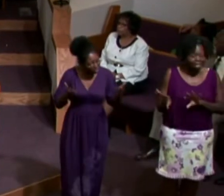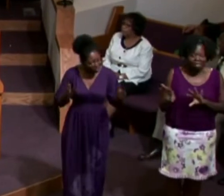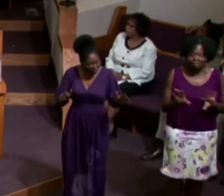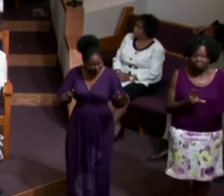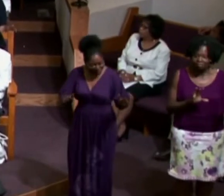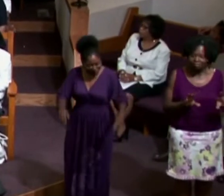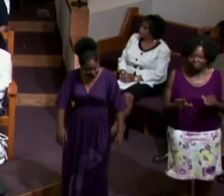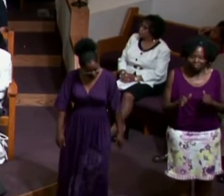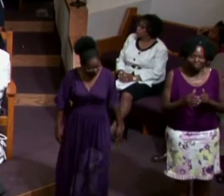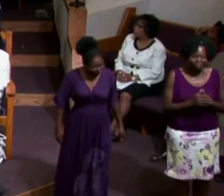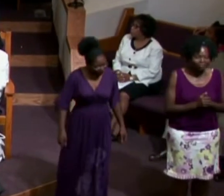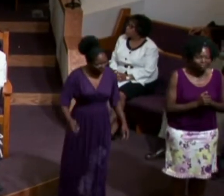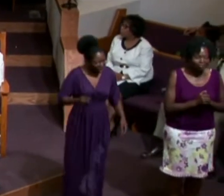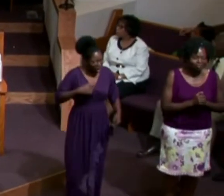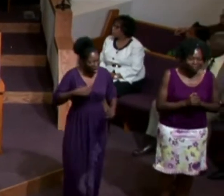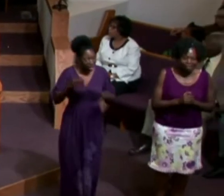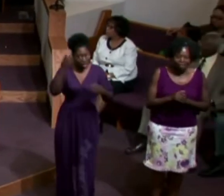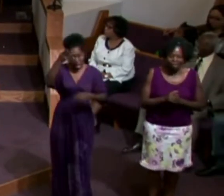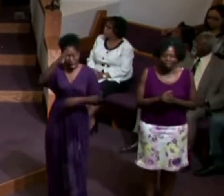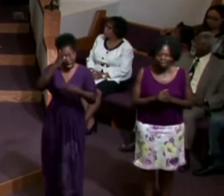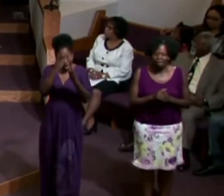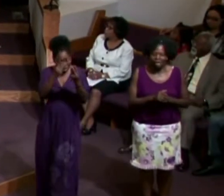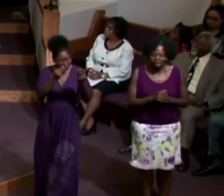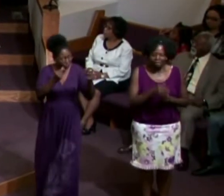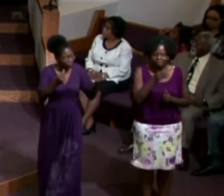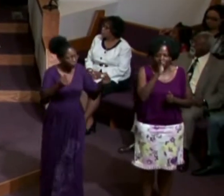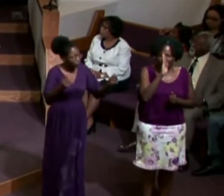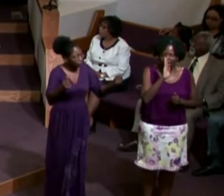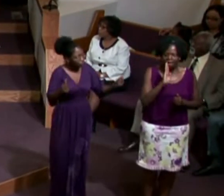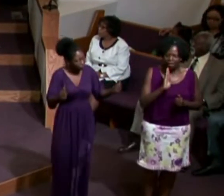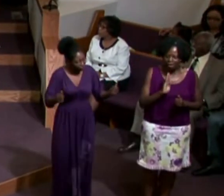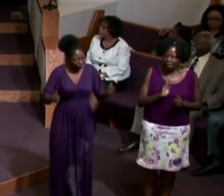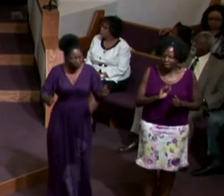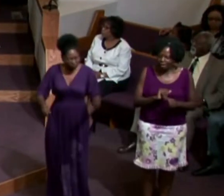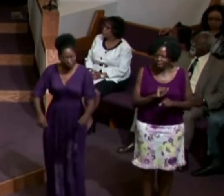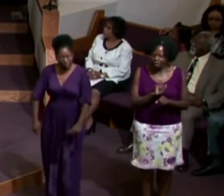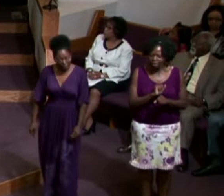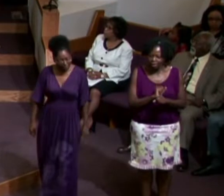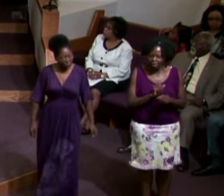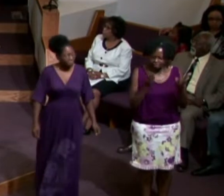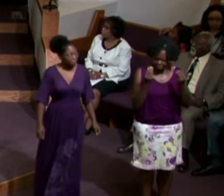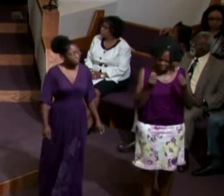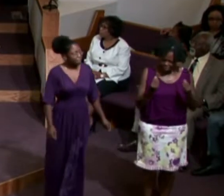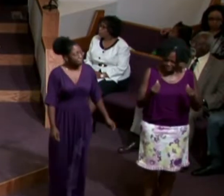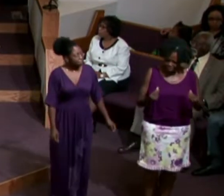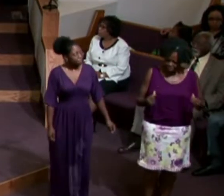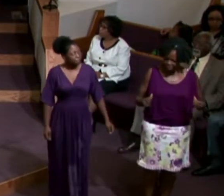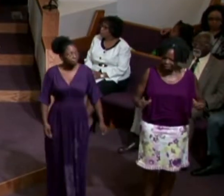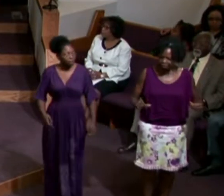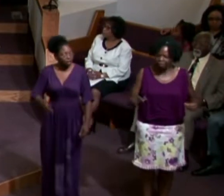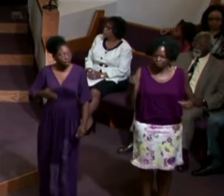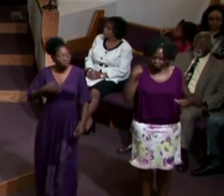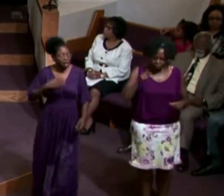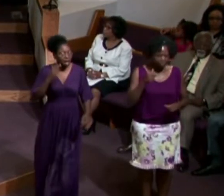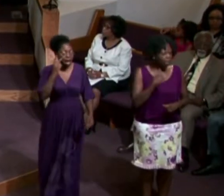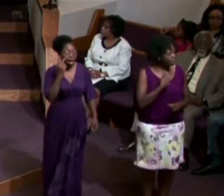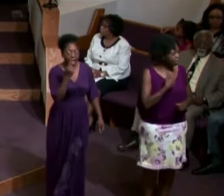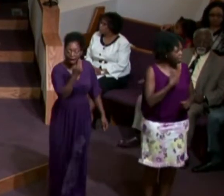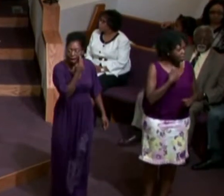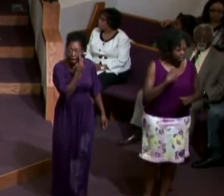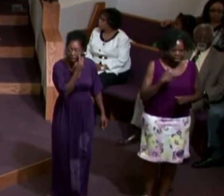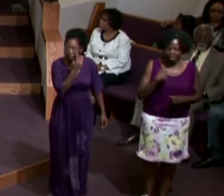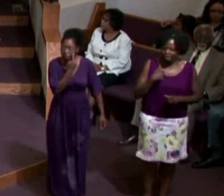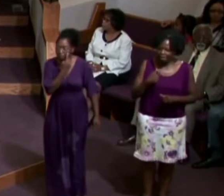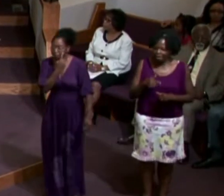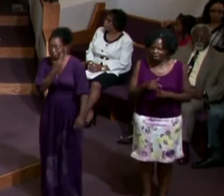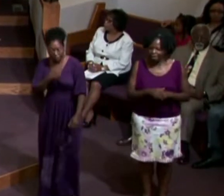done. God has worked it out. God has worked it out. My eyes.